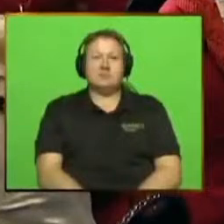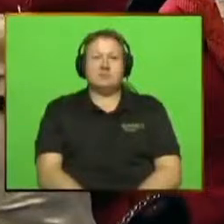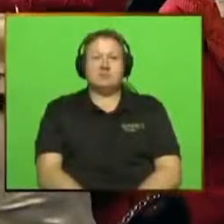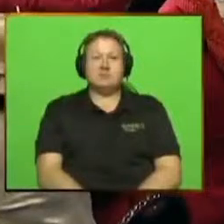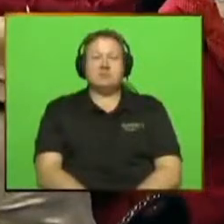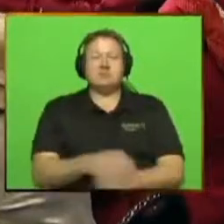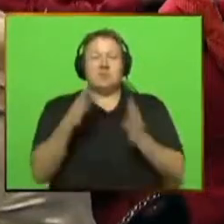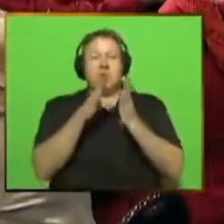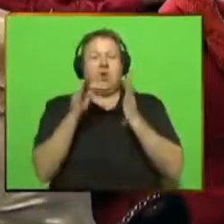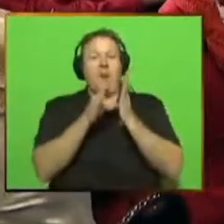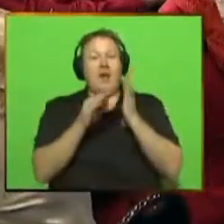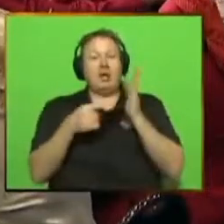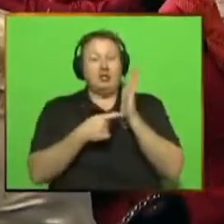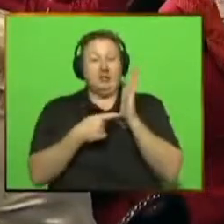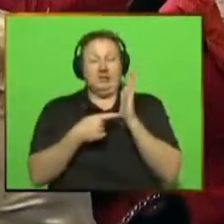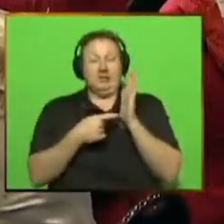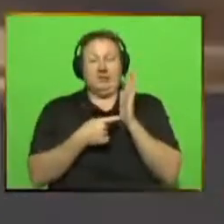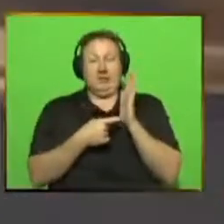This nomination